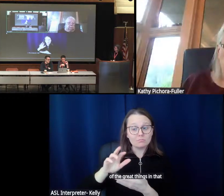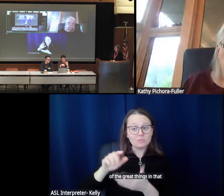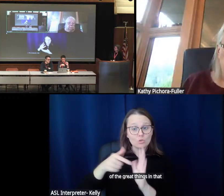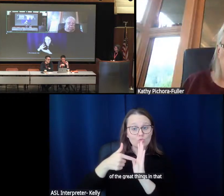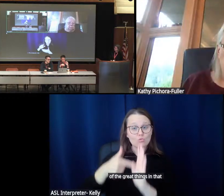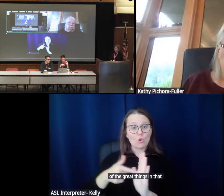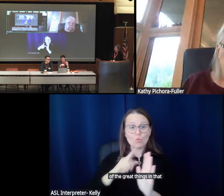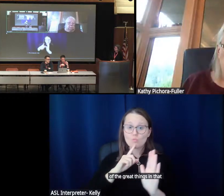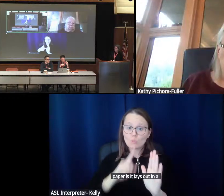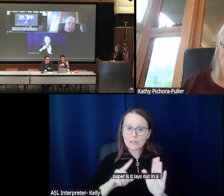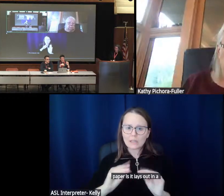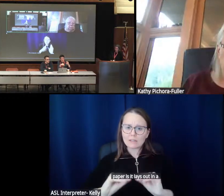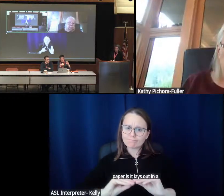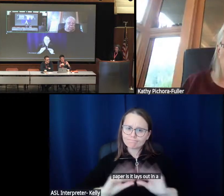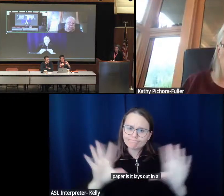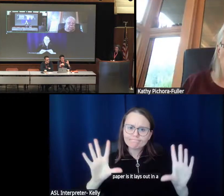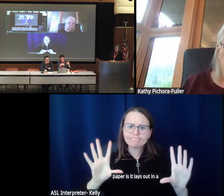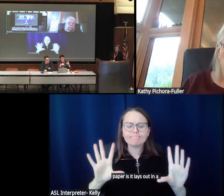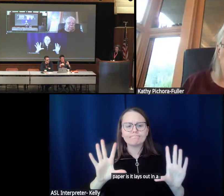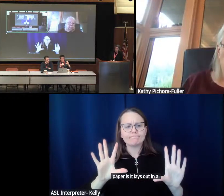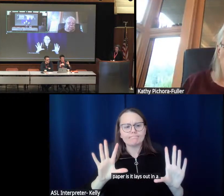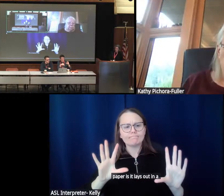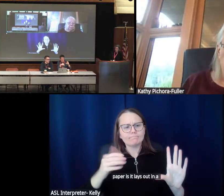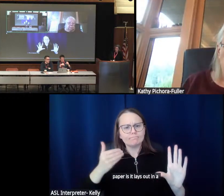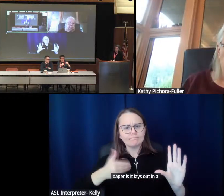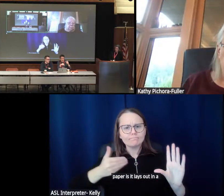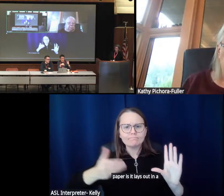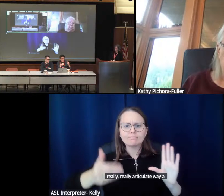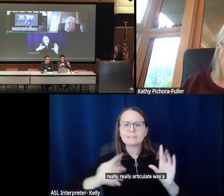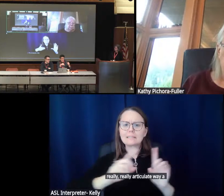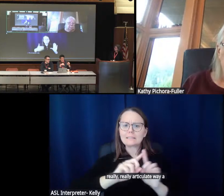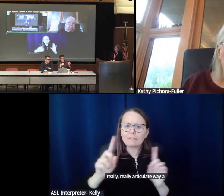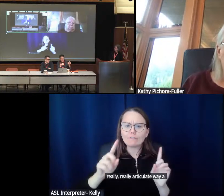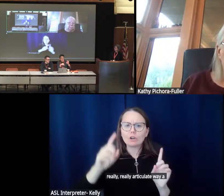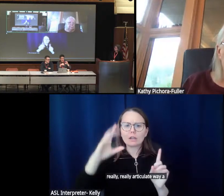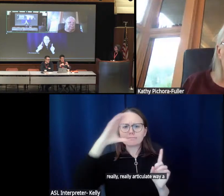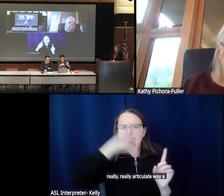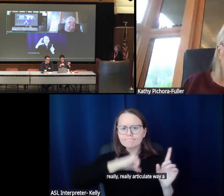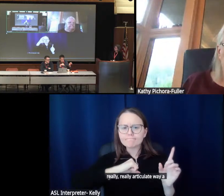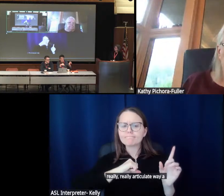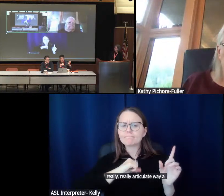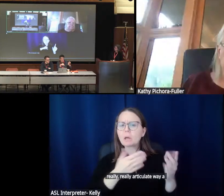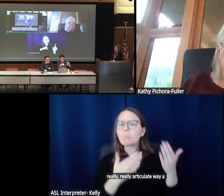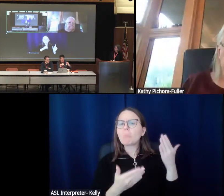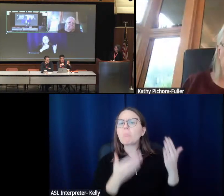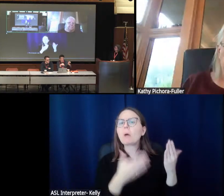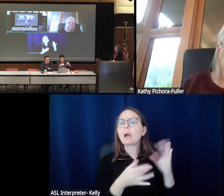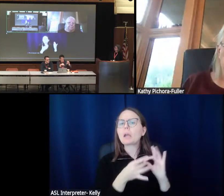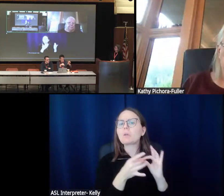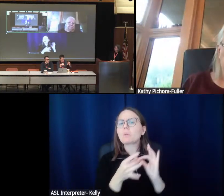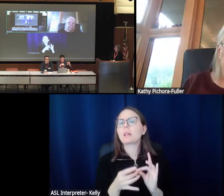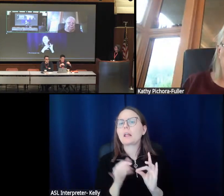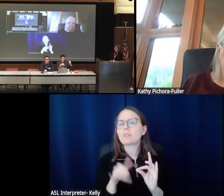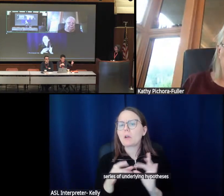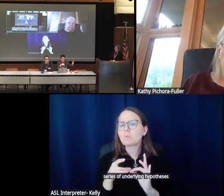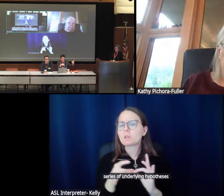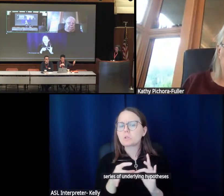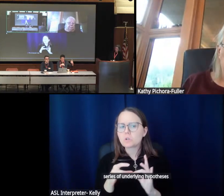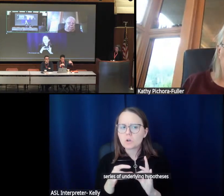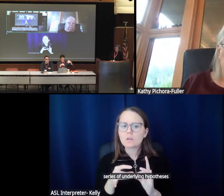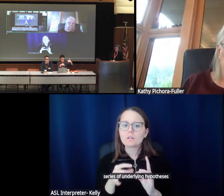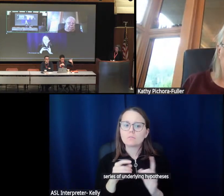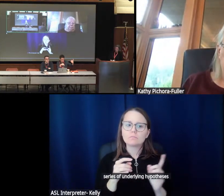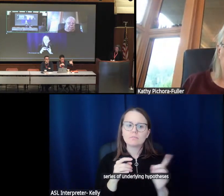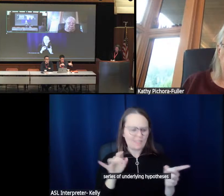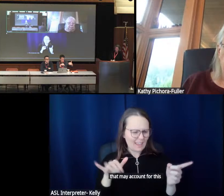really articulate way a series of underlying hypotheses that may account for this relationship between, in that case, it